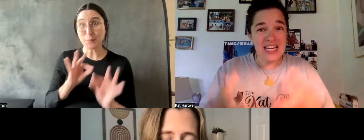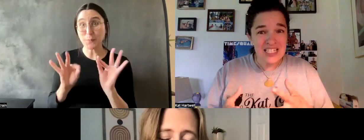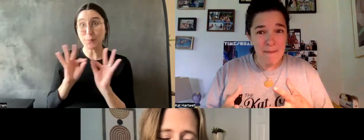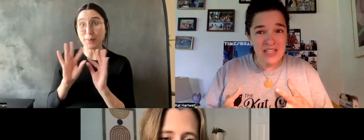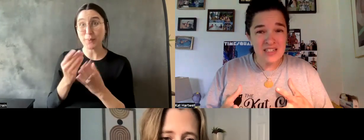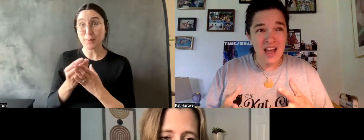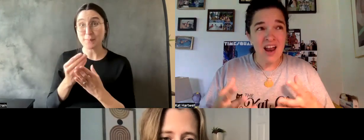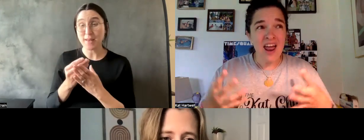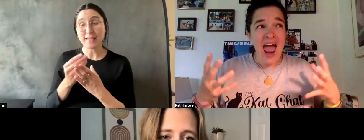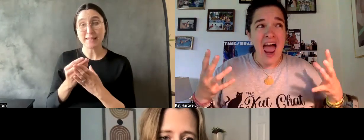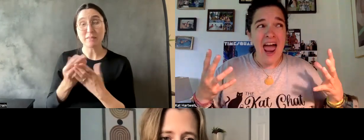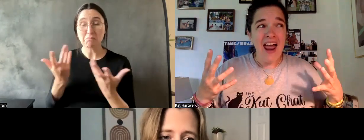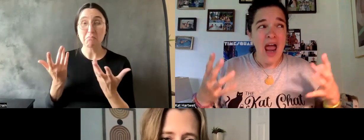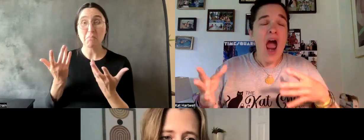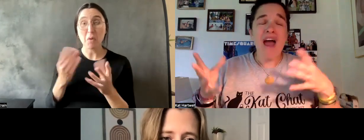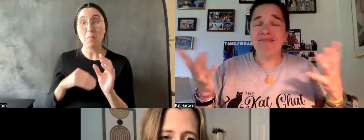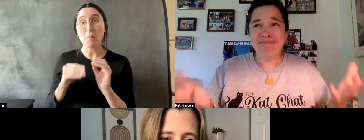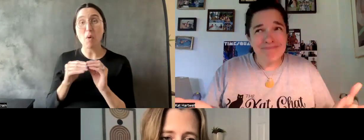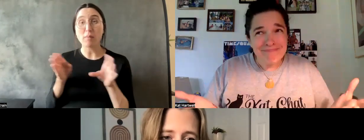more intimate.